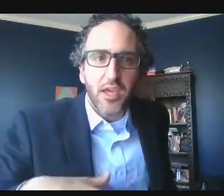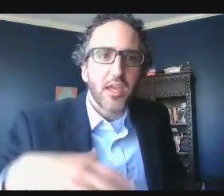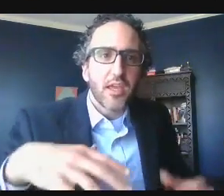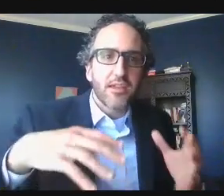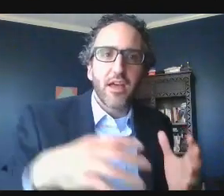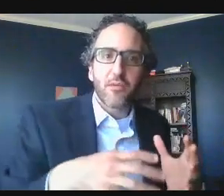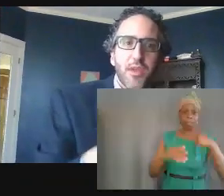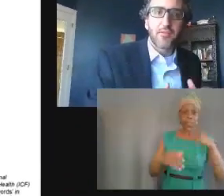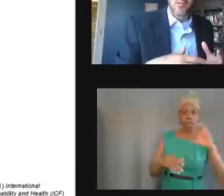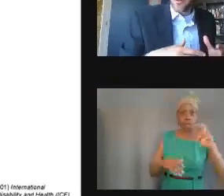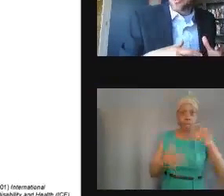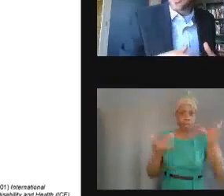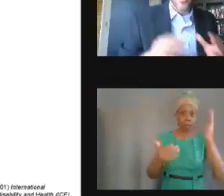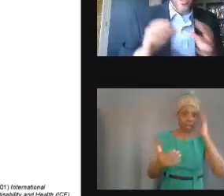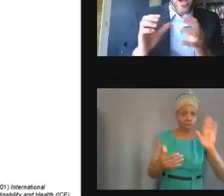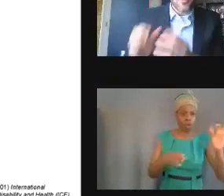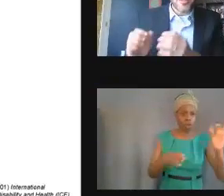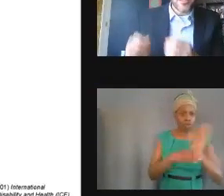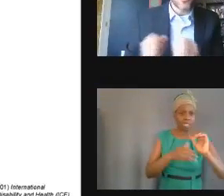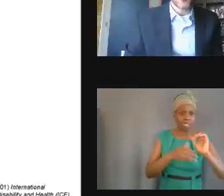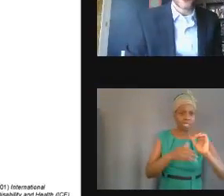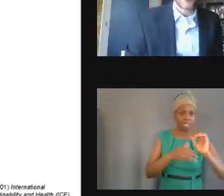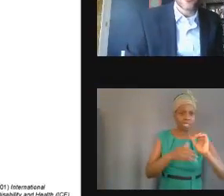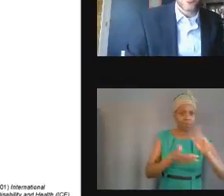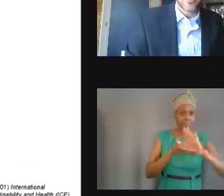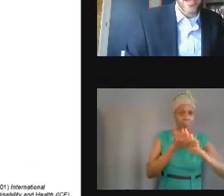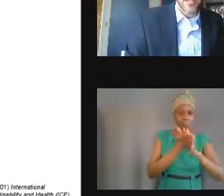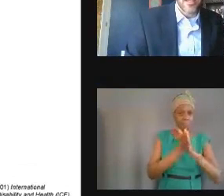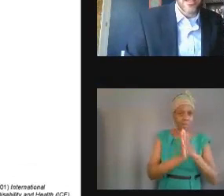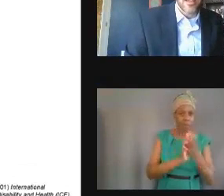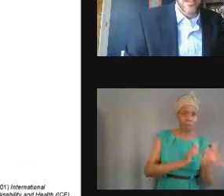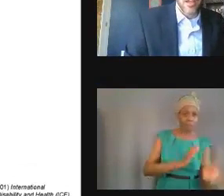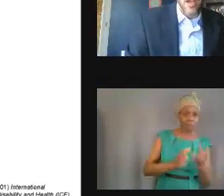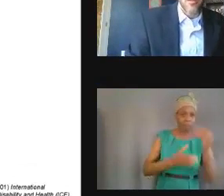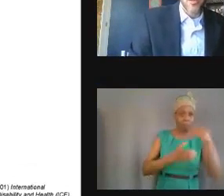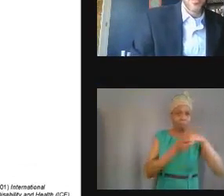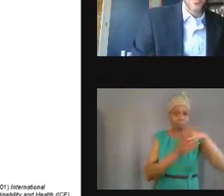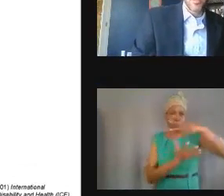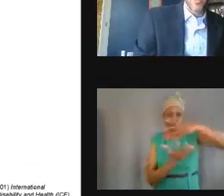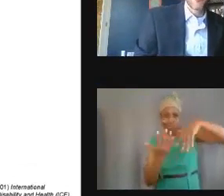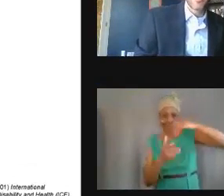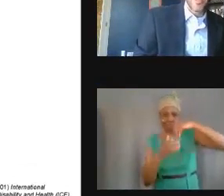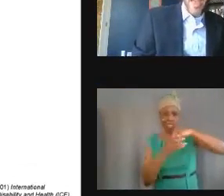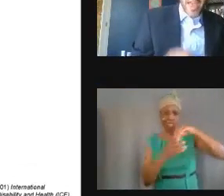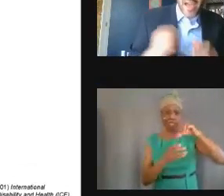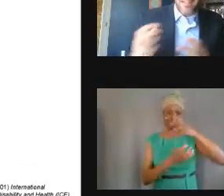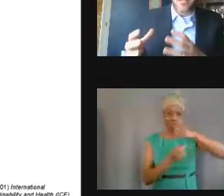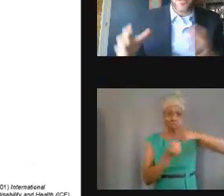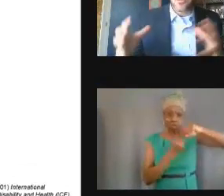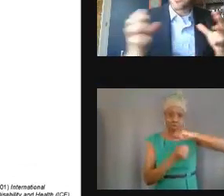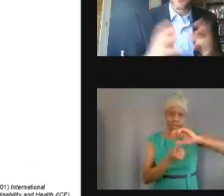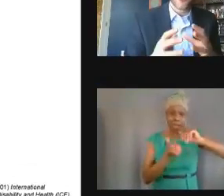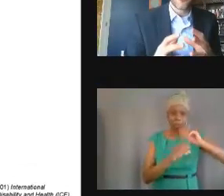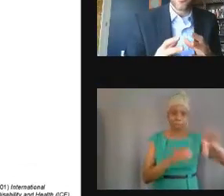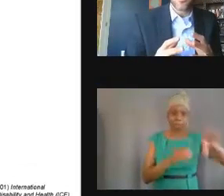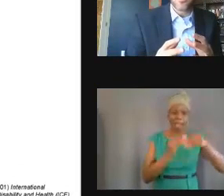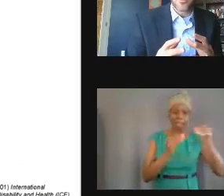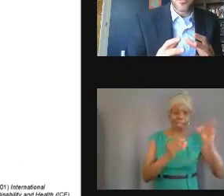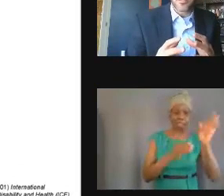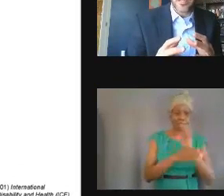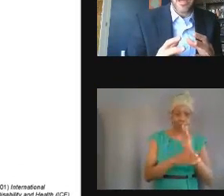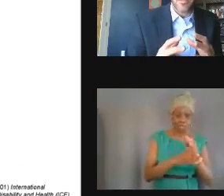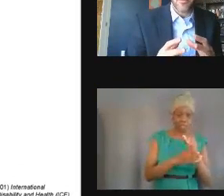that we have your function, how do we get you engaged in society? How do we add these functions, put these functions